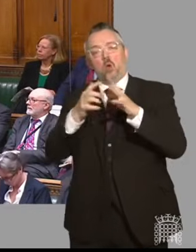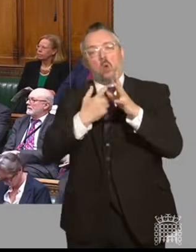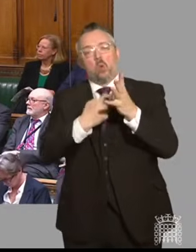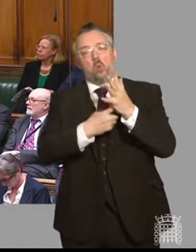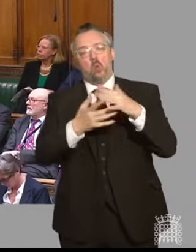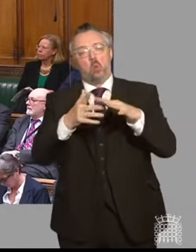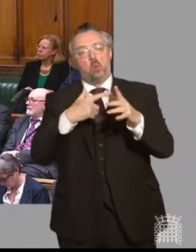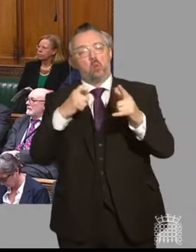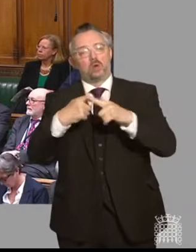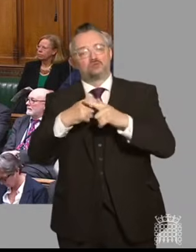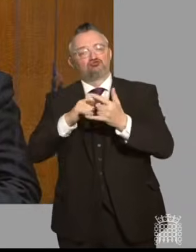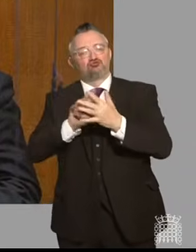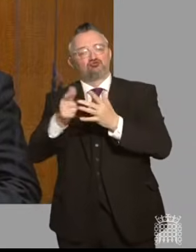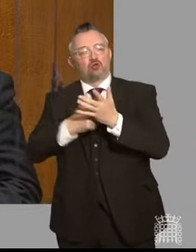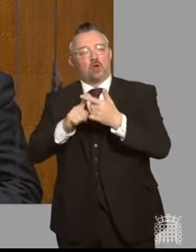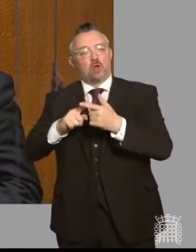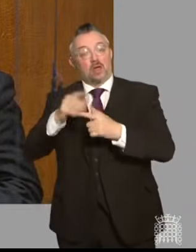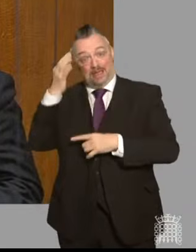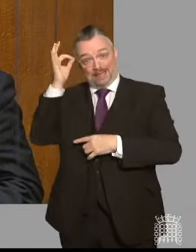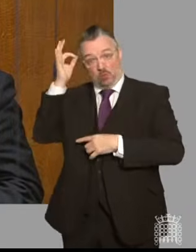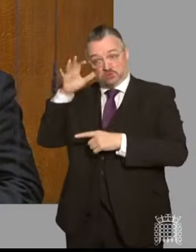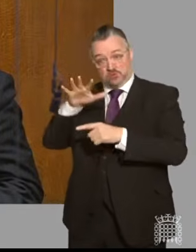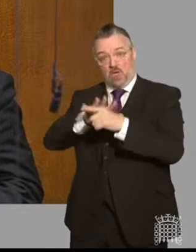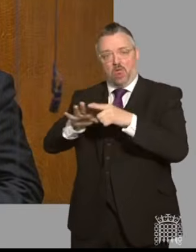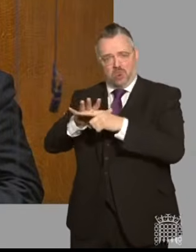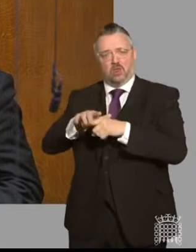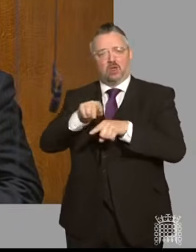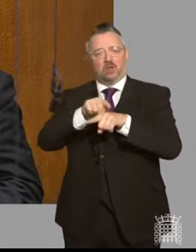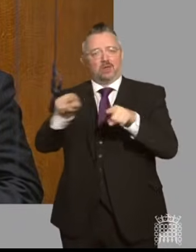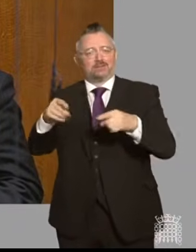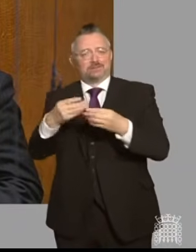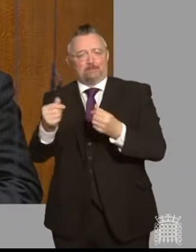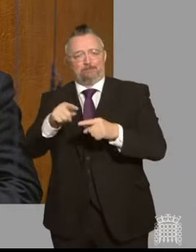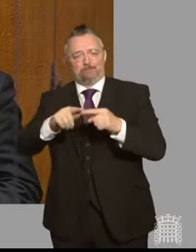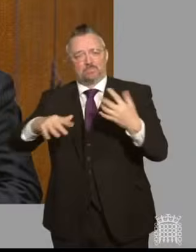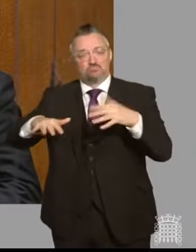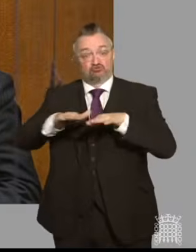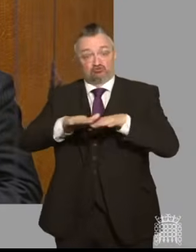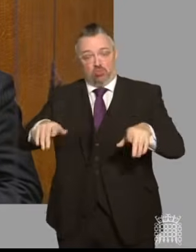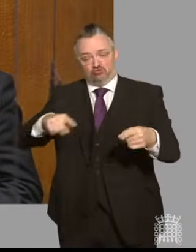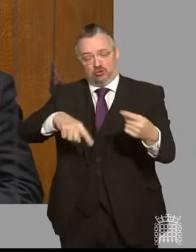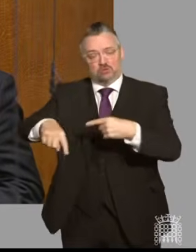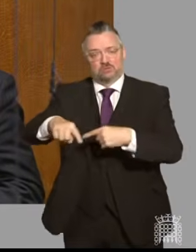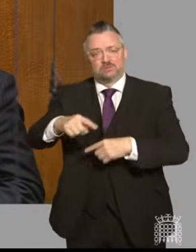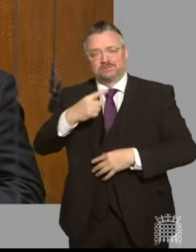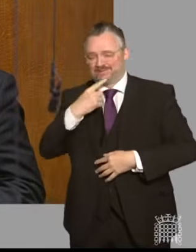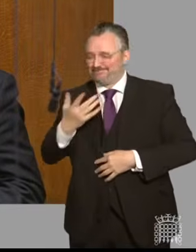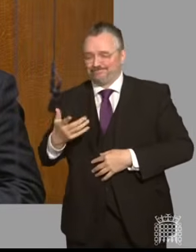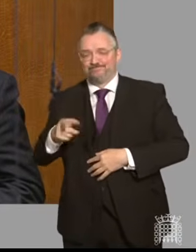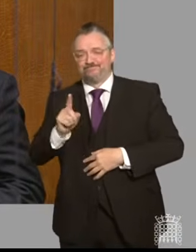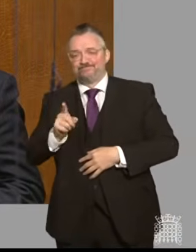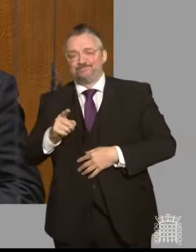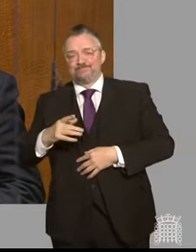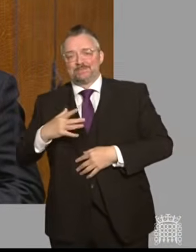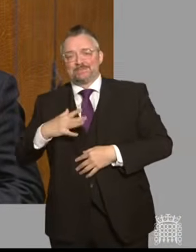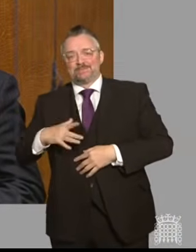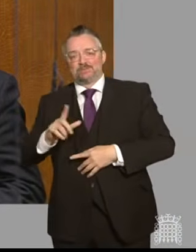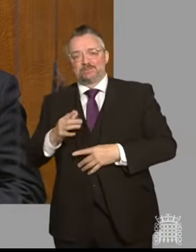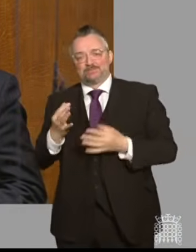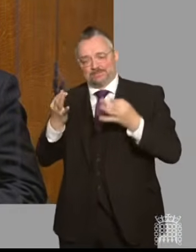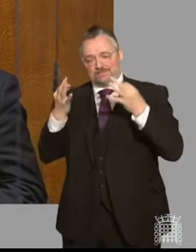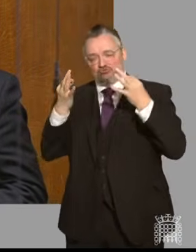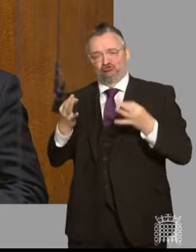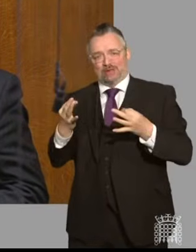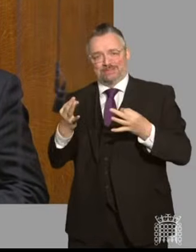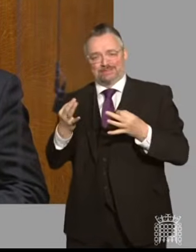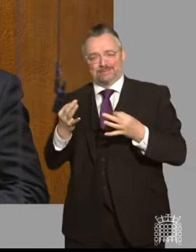councillors as requiring, and I quote, some form of strict correction, or were, and I quote, just